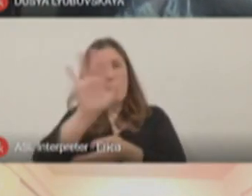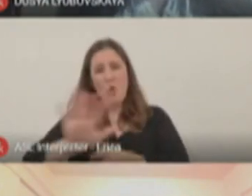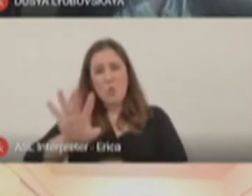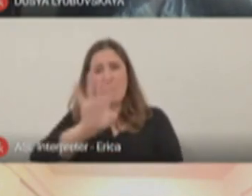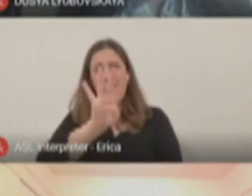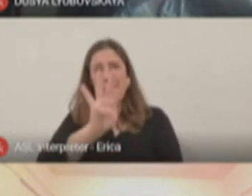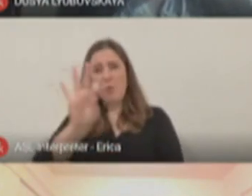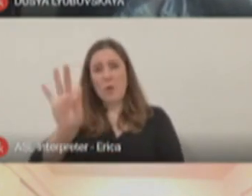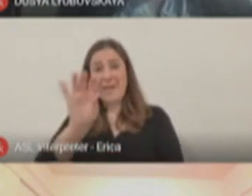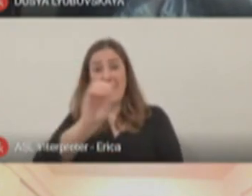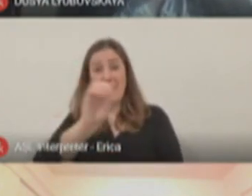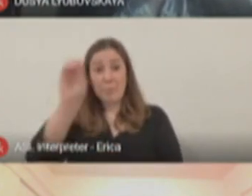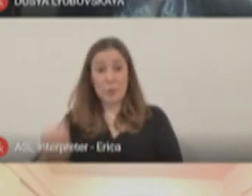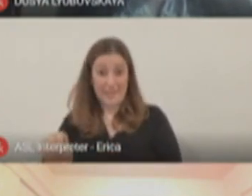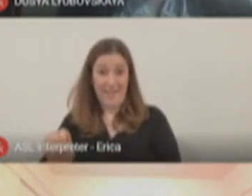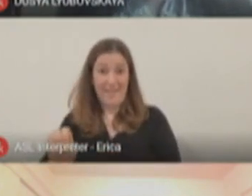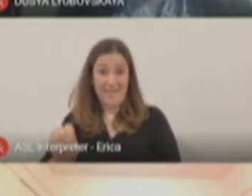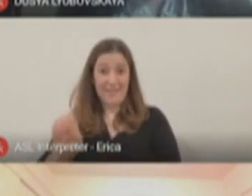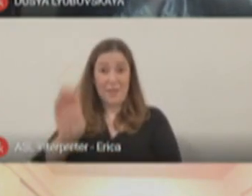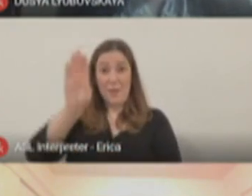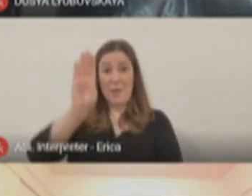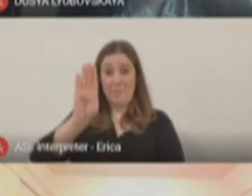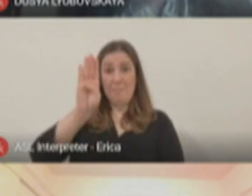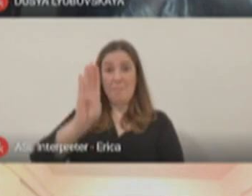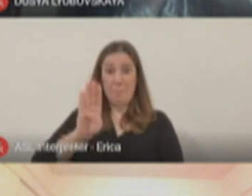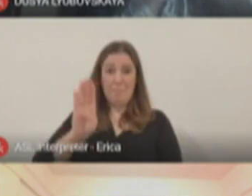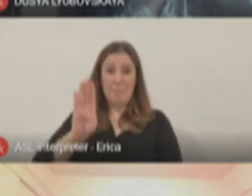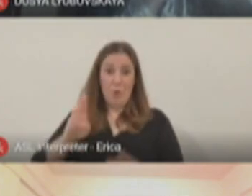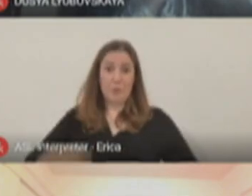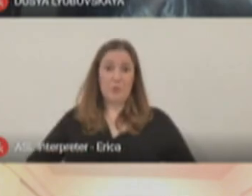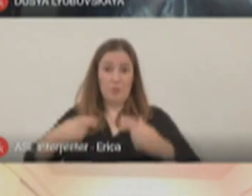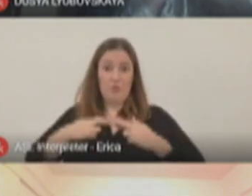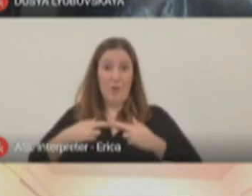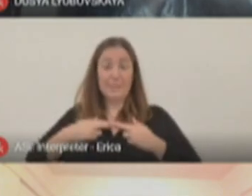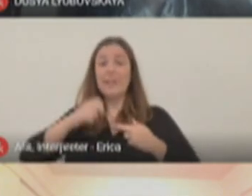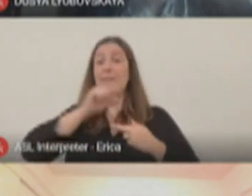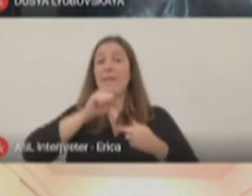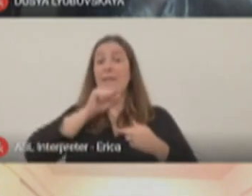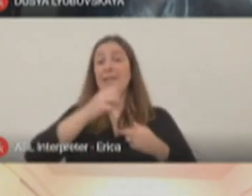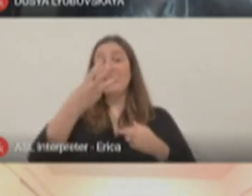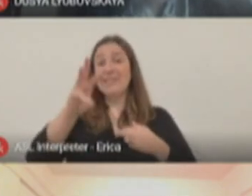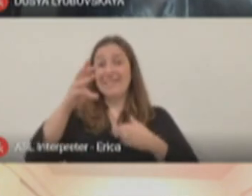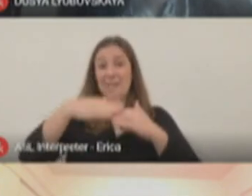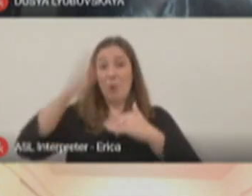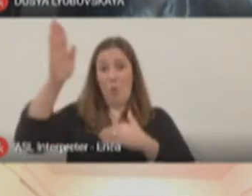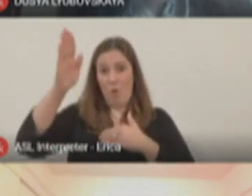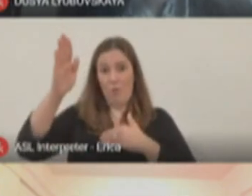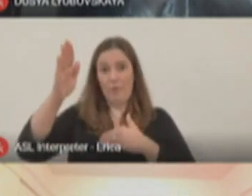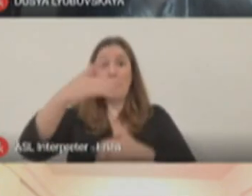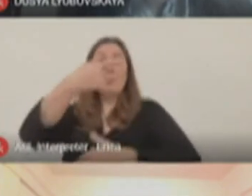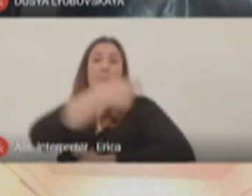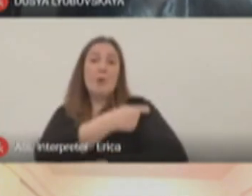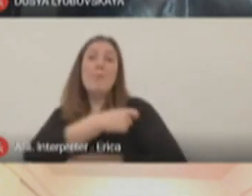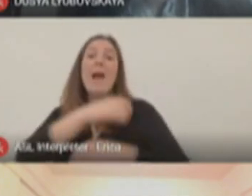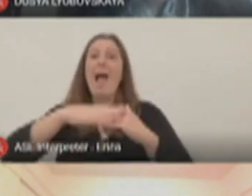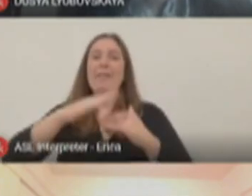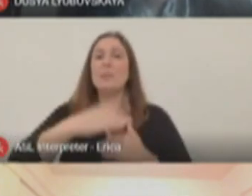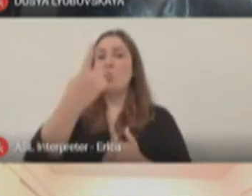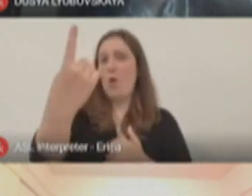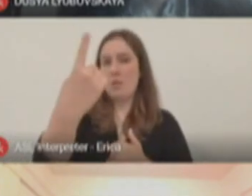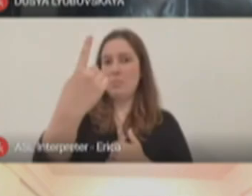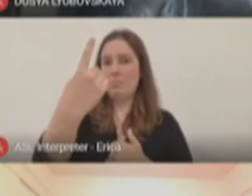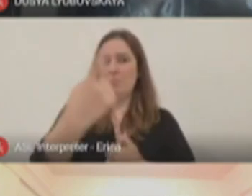of Bostonians over the age of 16 have gotten at least 1 shot. So we are